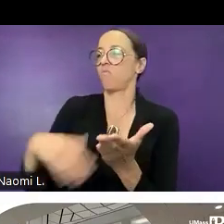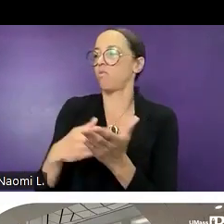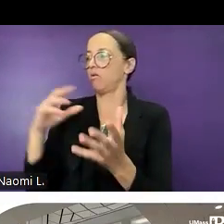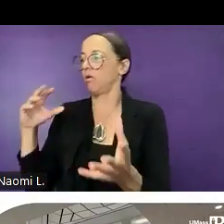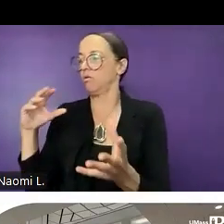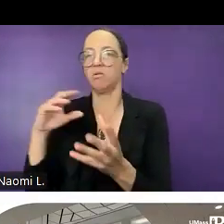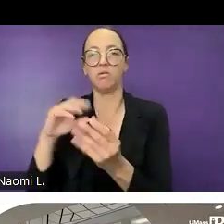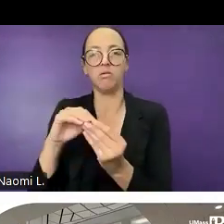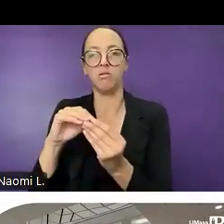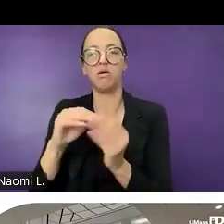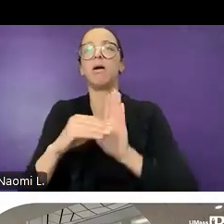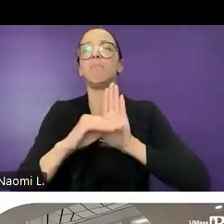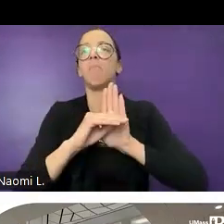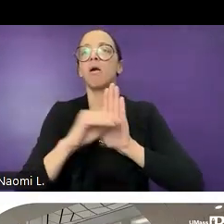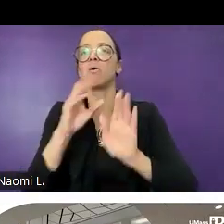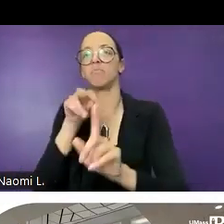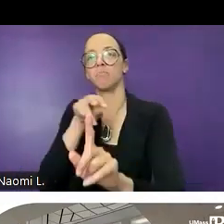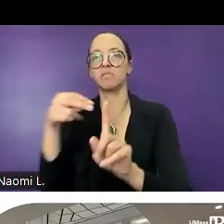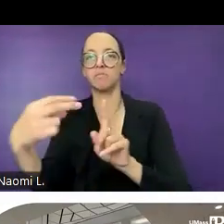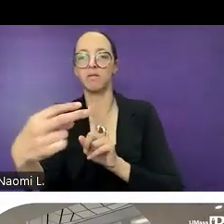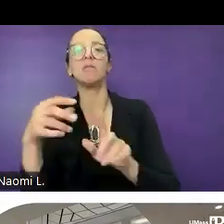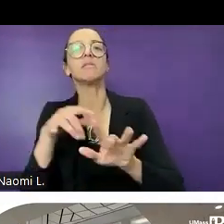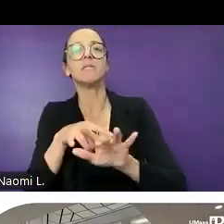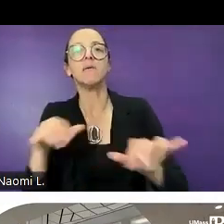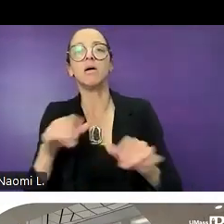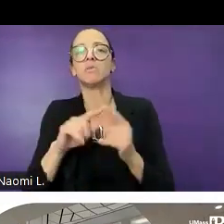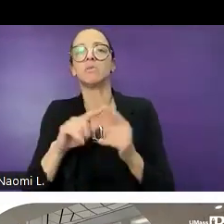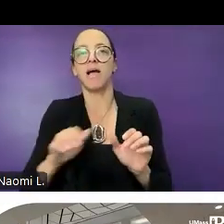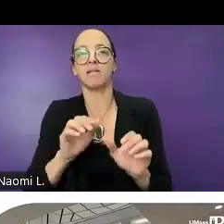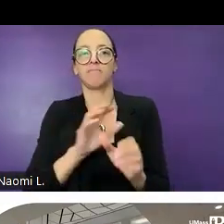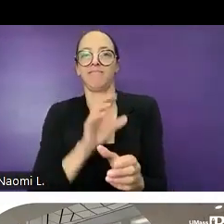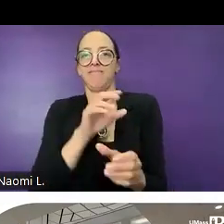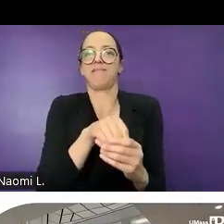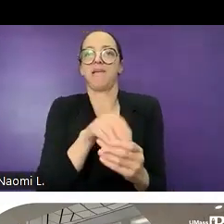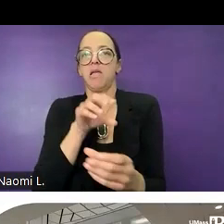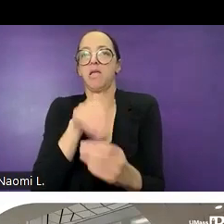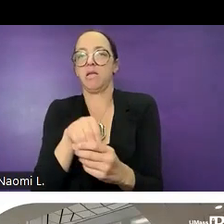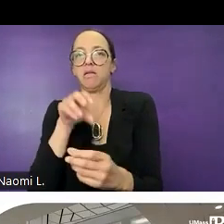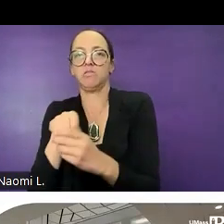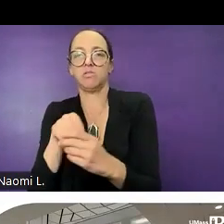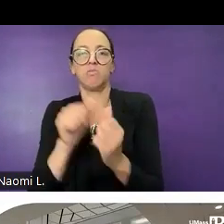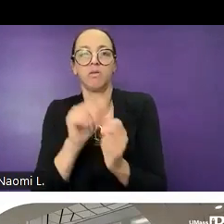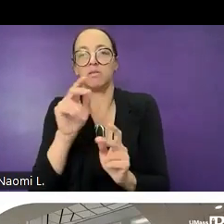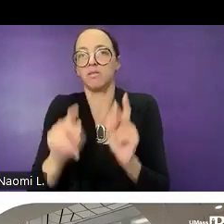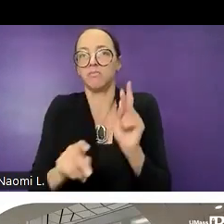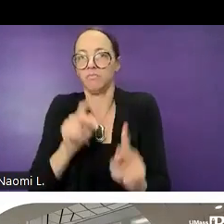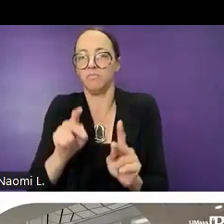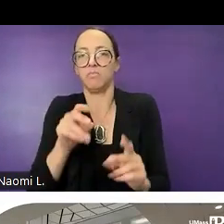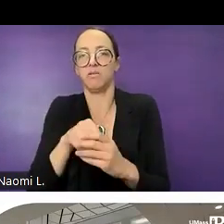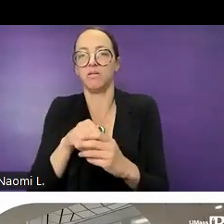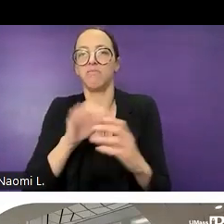actually engage with individuals in this population and stakeholders, both to validate